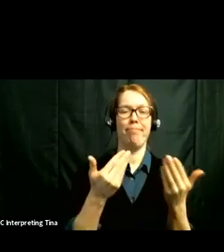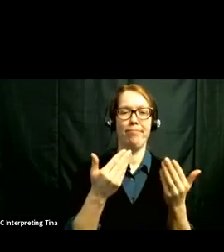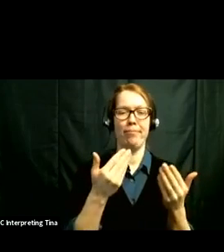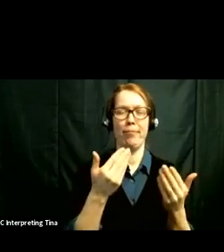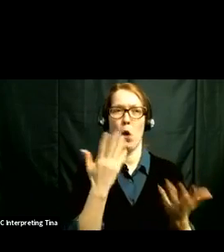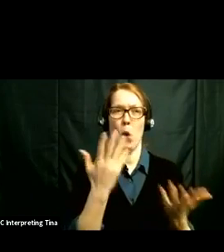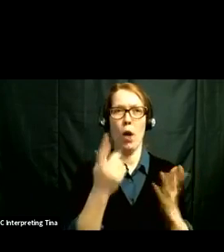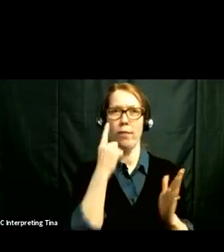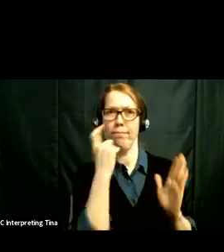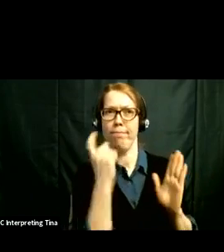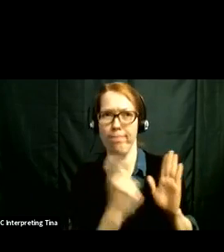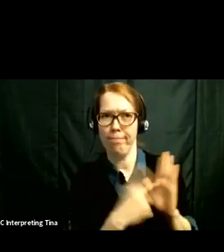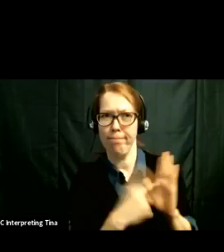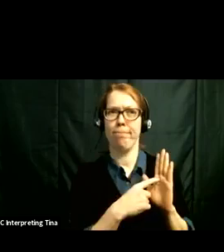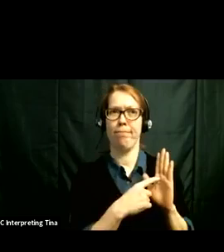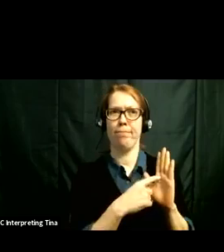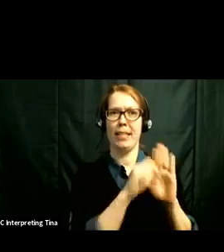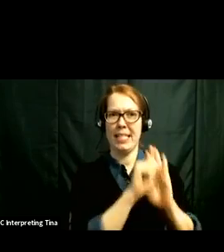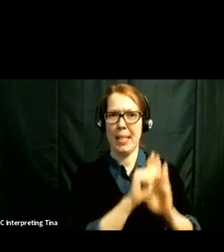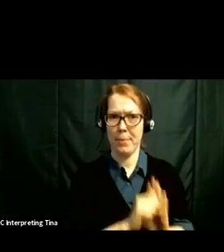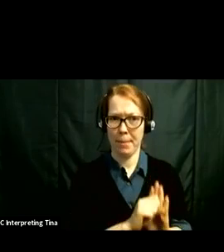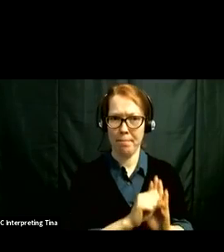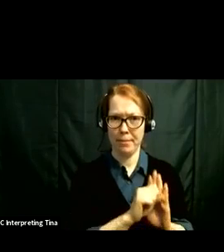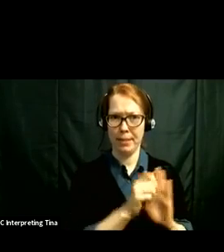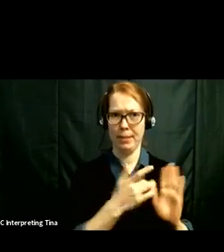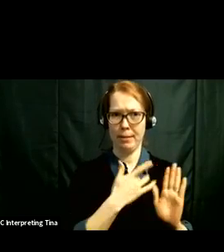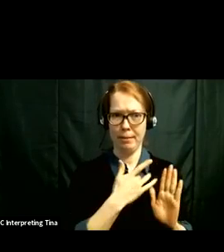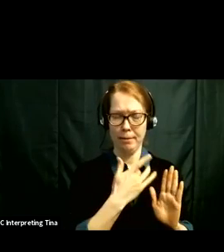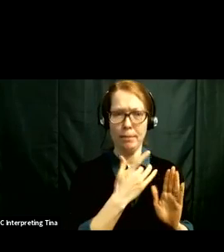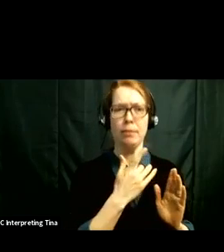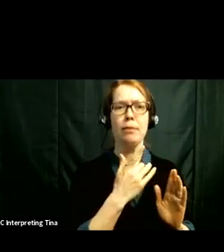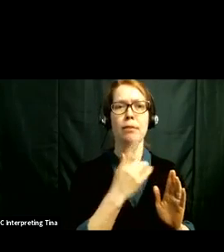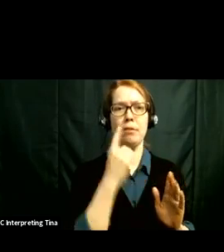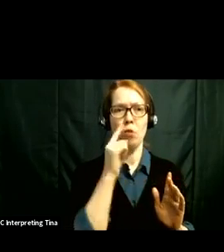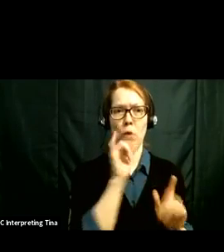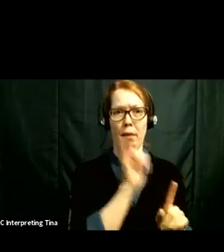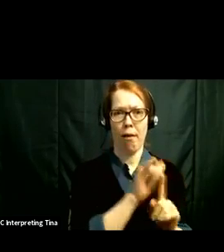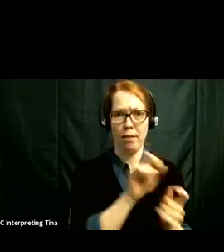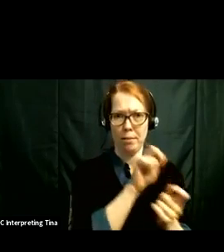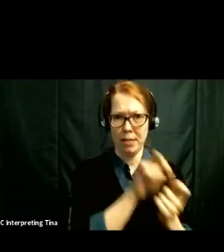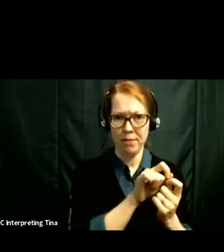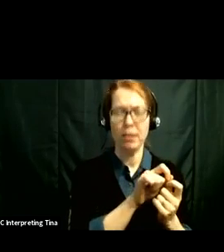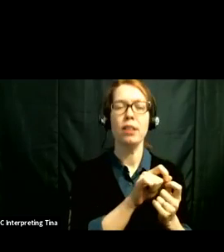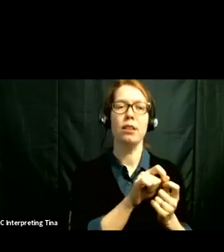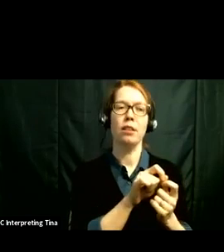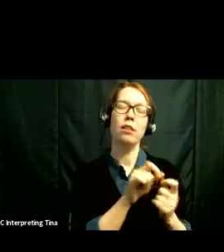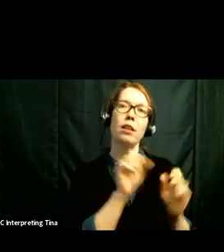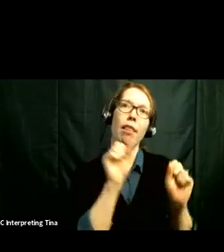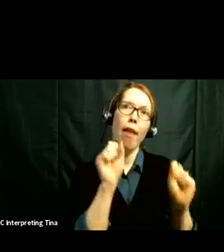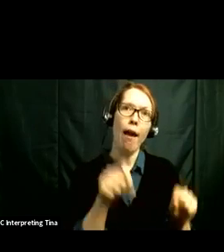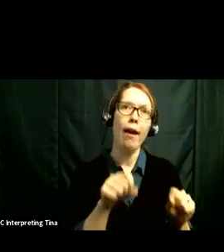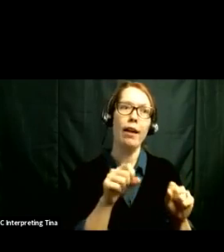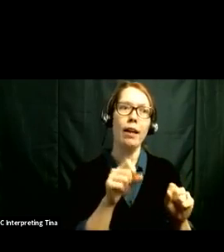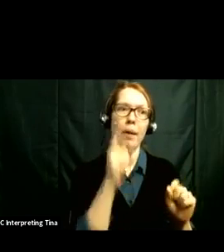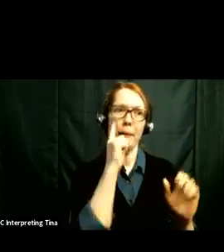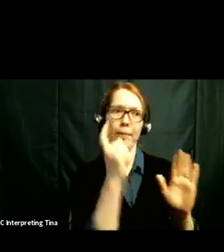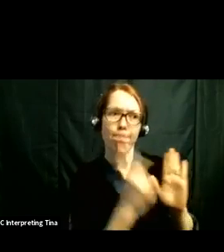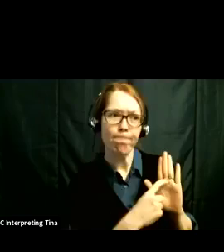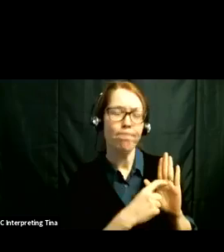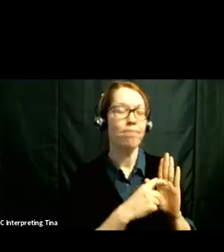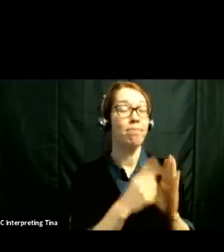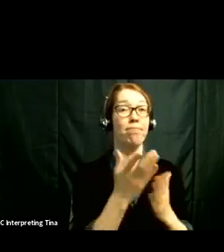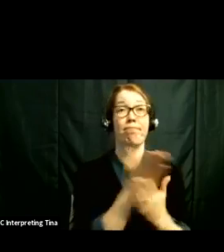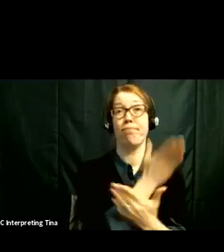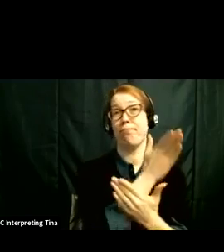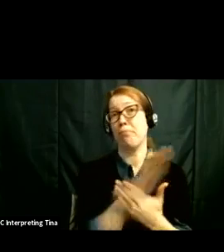out there. The symptoms can be seen anywhere